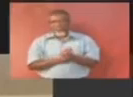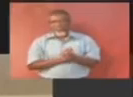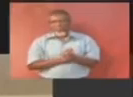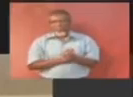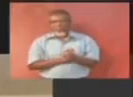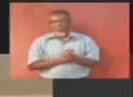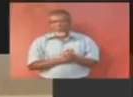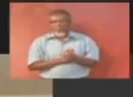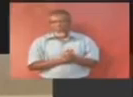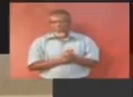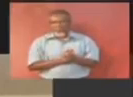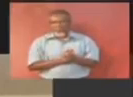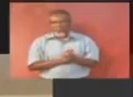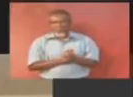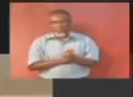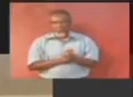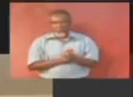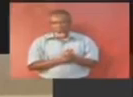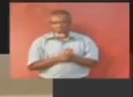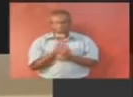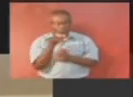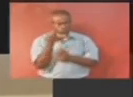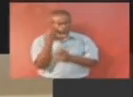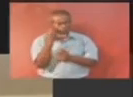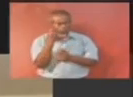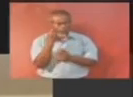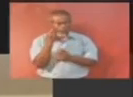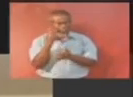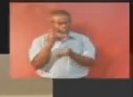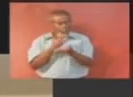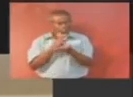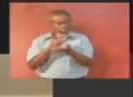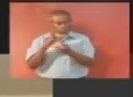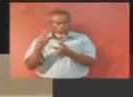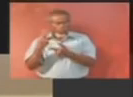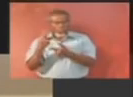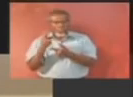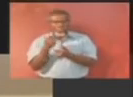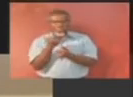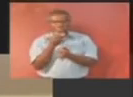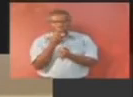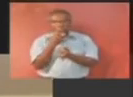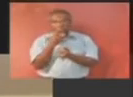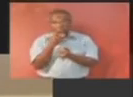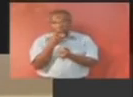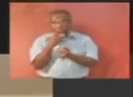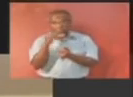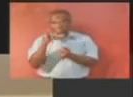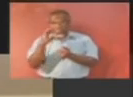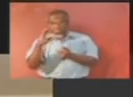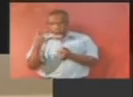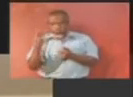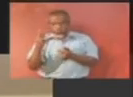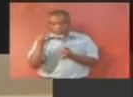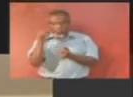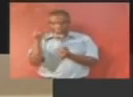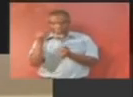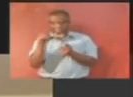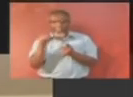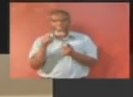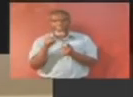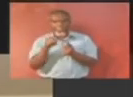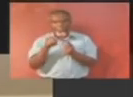problem. Recently, I know Dr. Richards would have said the ICU occupancy in the parallel healthcare system had